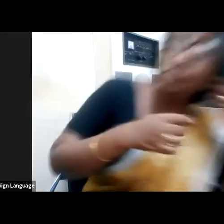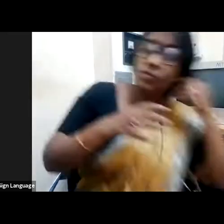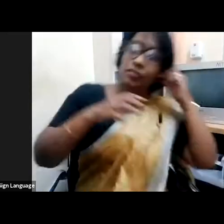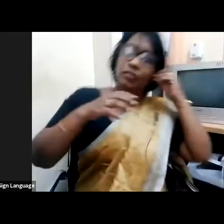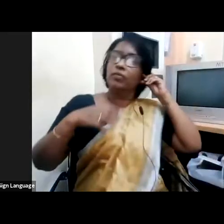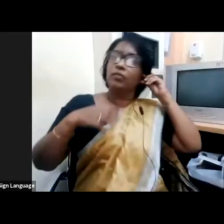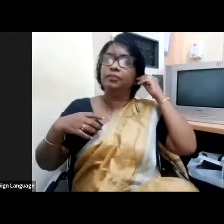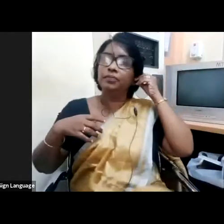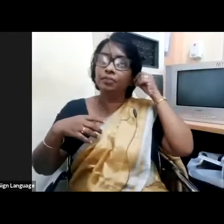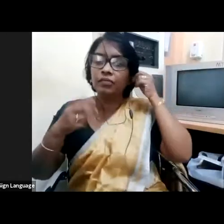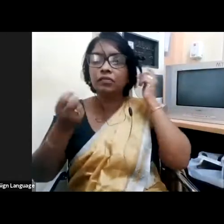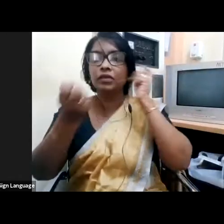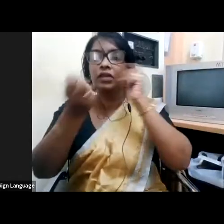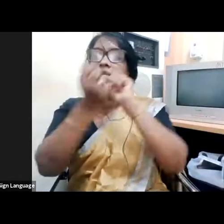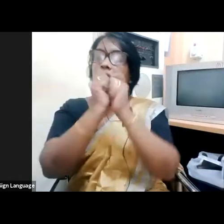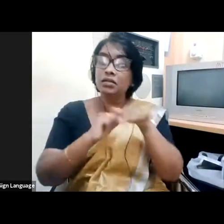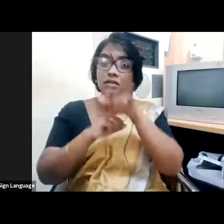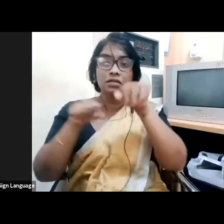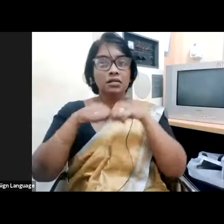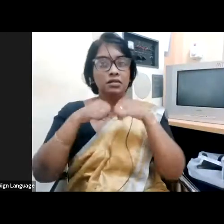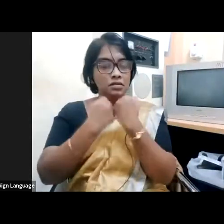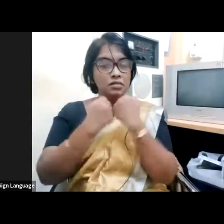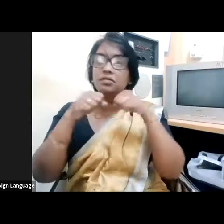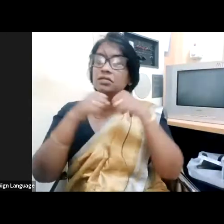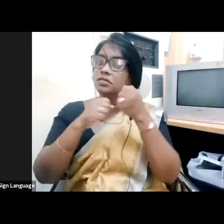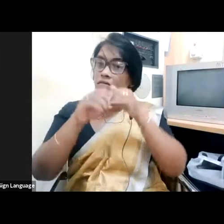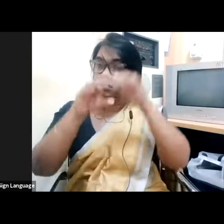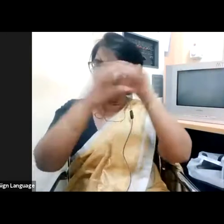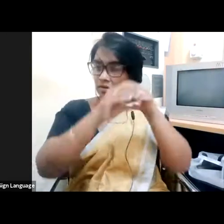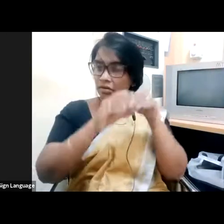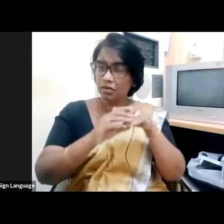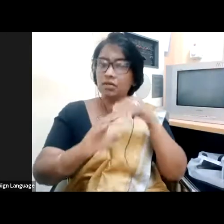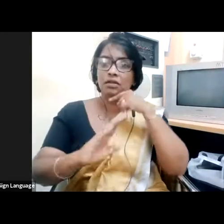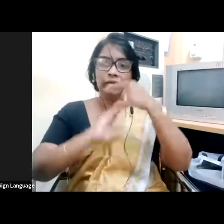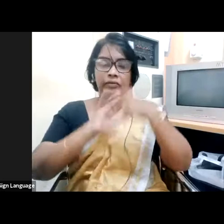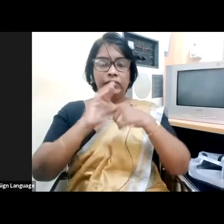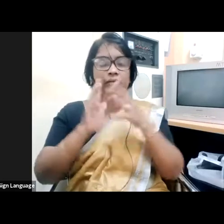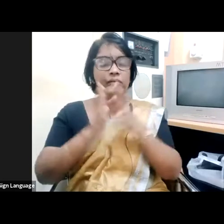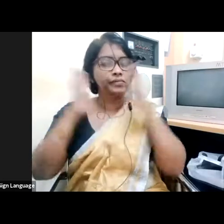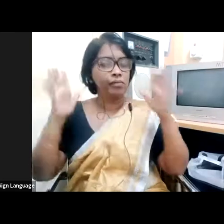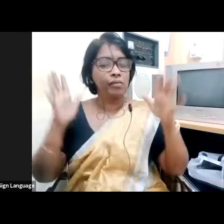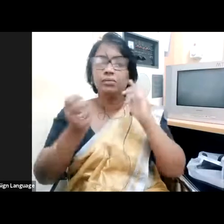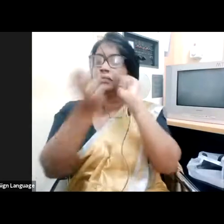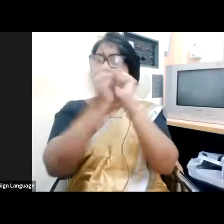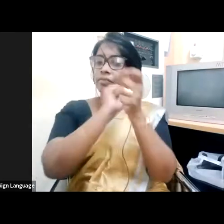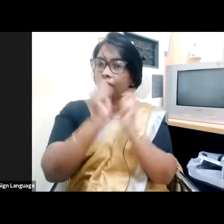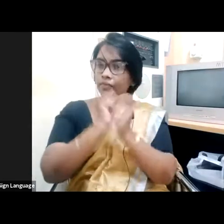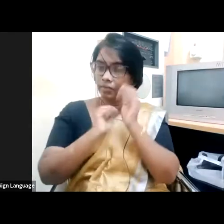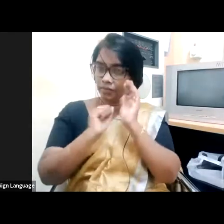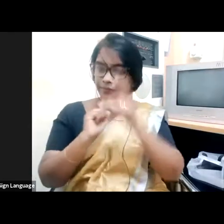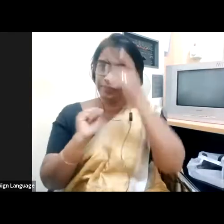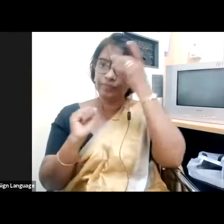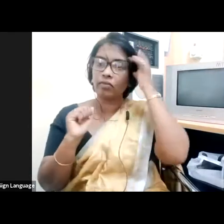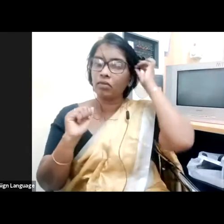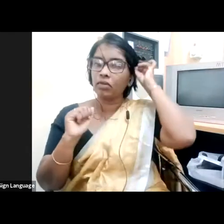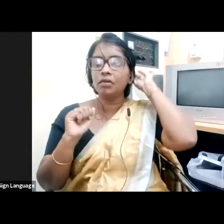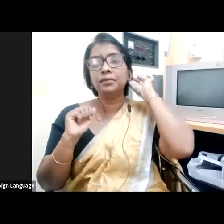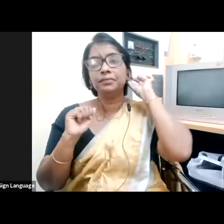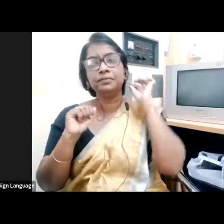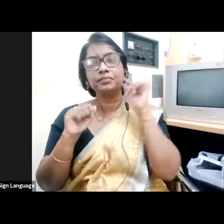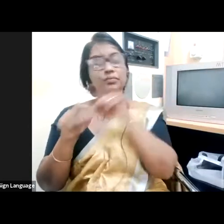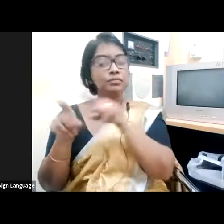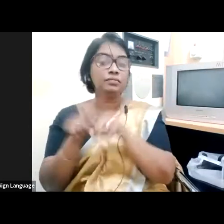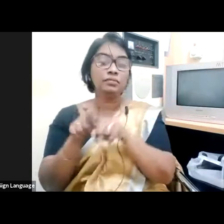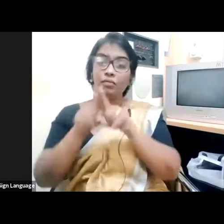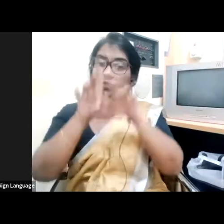companies, industries, countries, and societies. Therefore, it is crucial to ensure that these technologies are harnessed